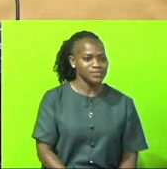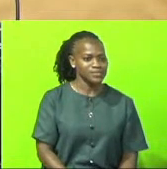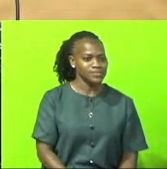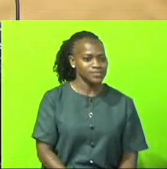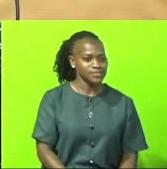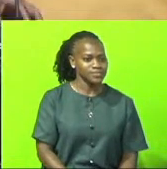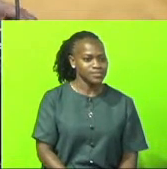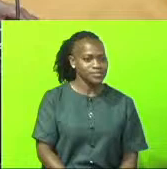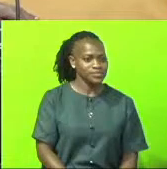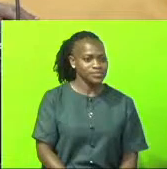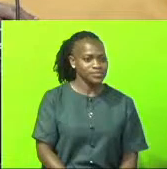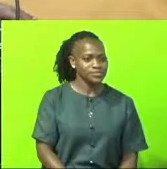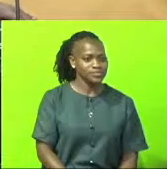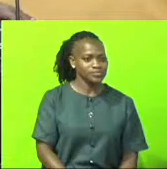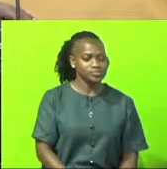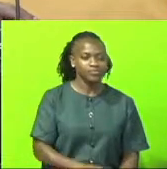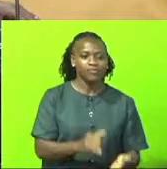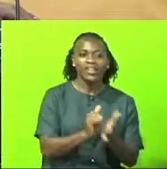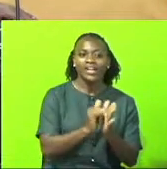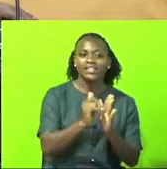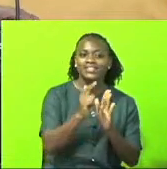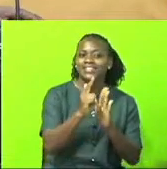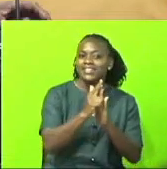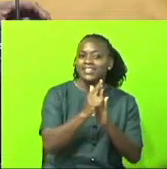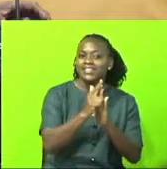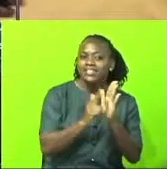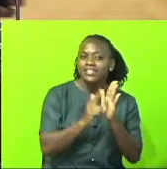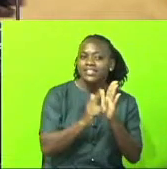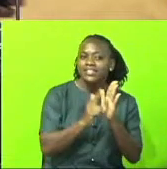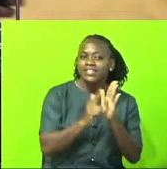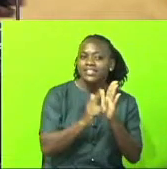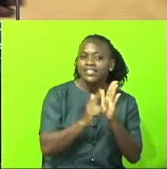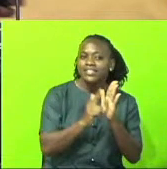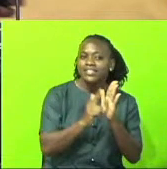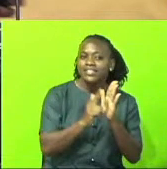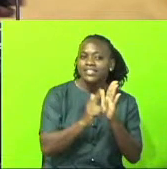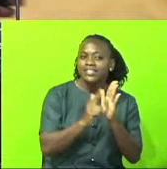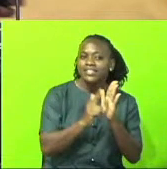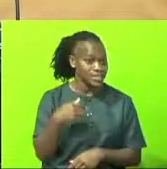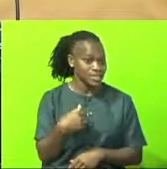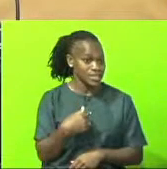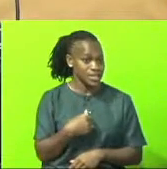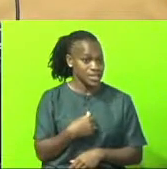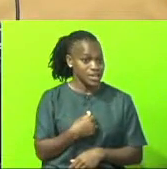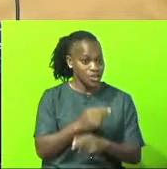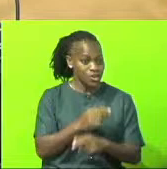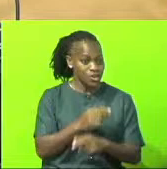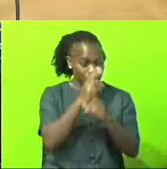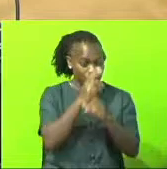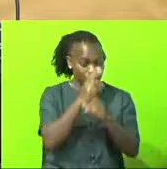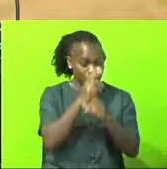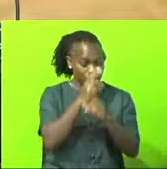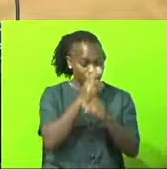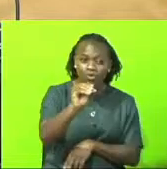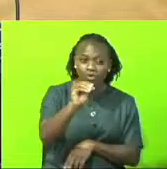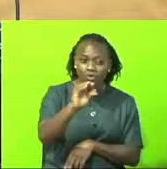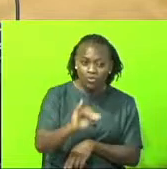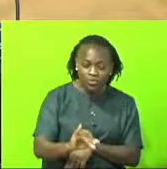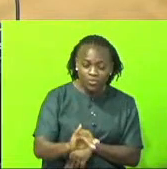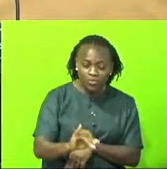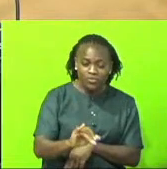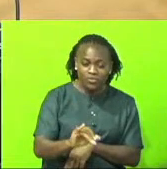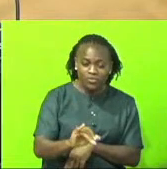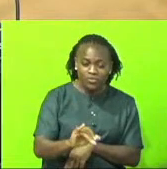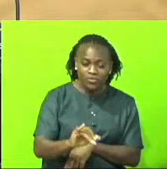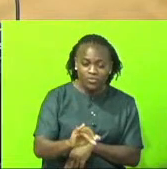This is a legal argument. This is a legal argument. You have to listen. This is a legal argument. You must listen. Mr.